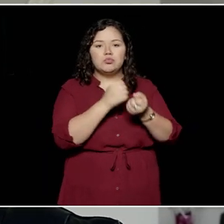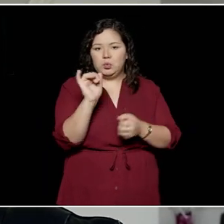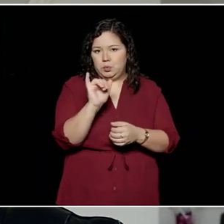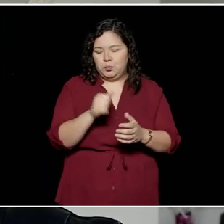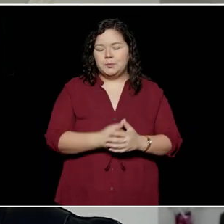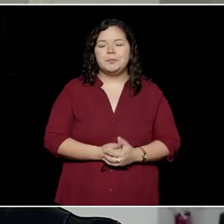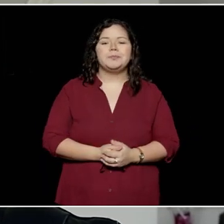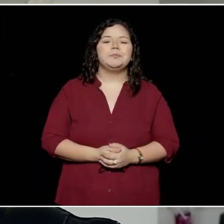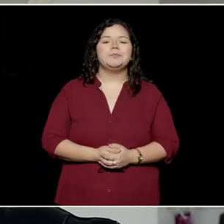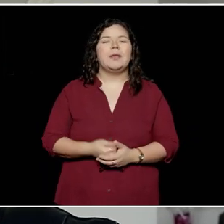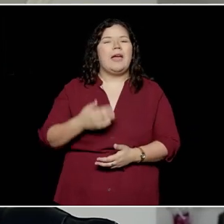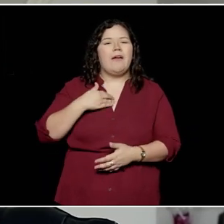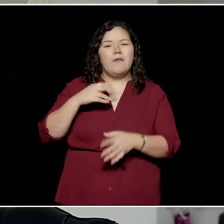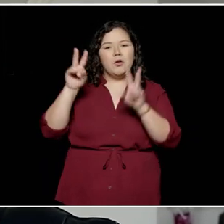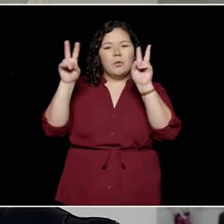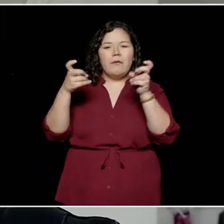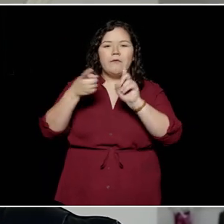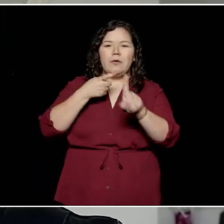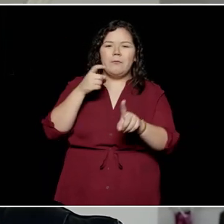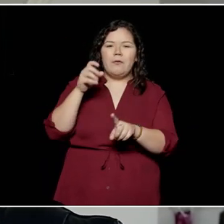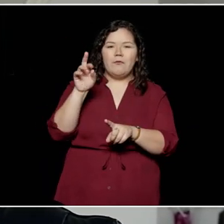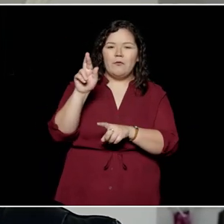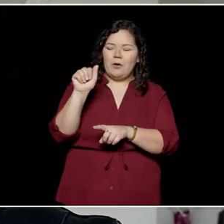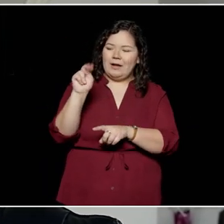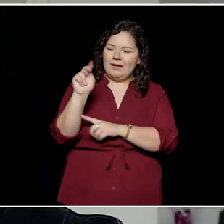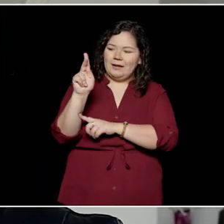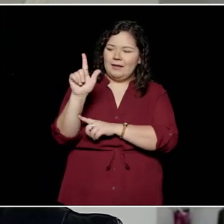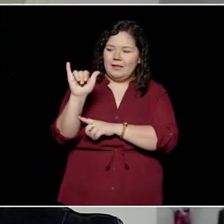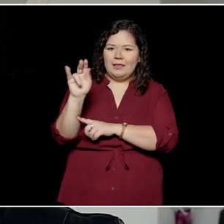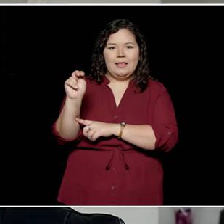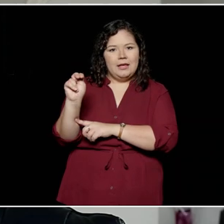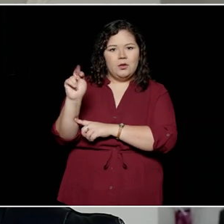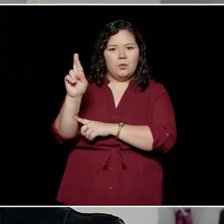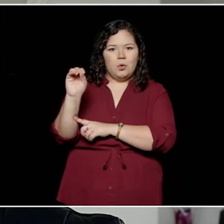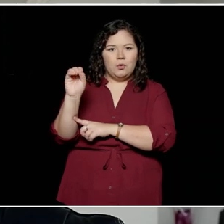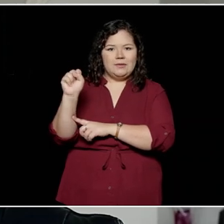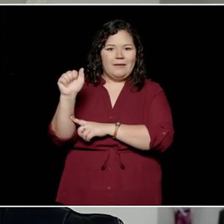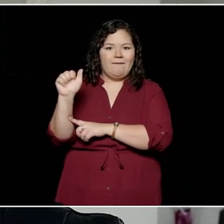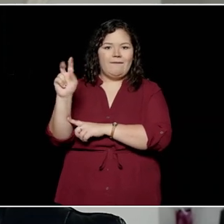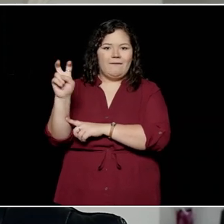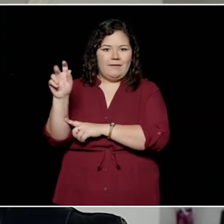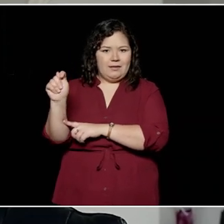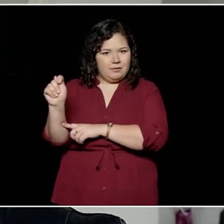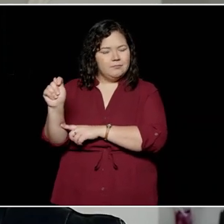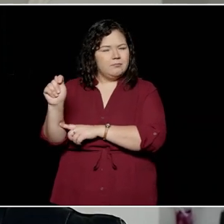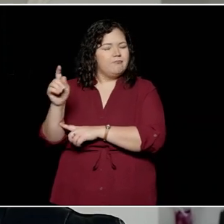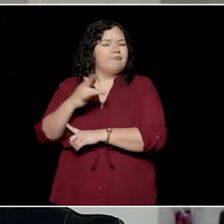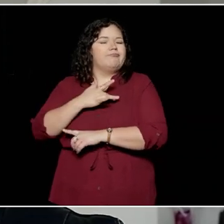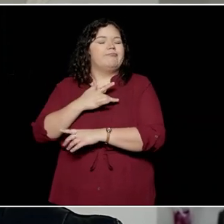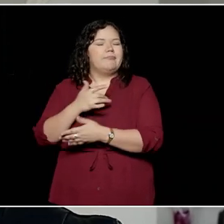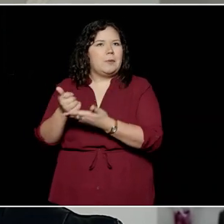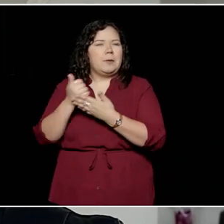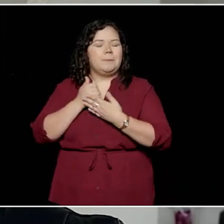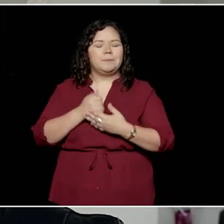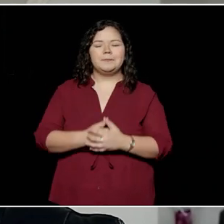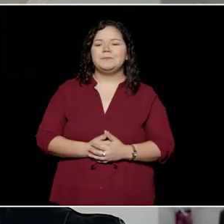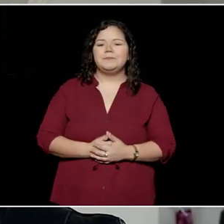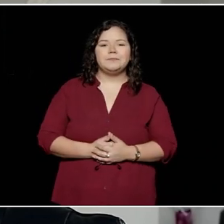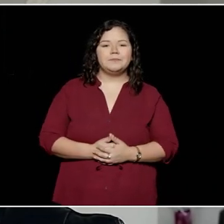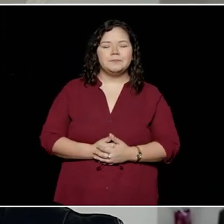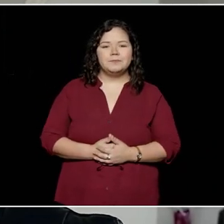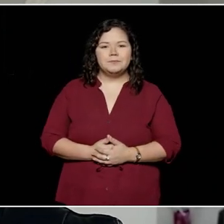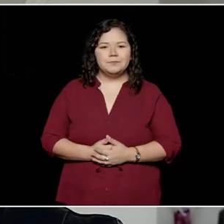your community. My final thought for you is a quote from Franklin Roosevelt that has always been meaningful to me, and it